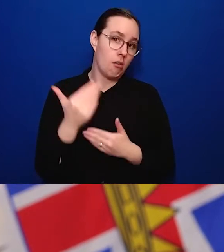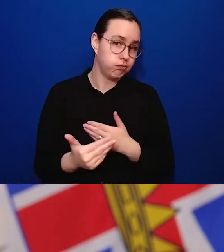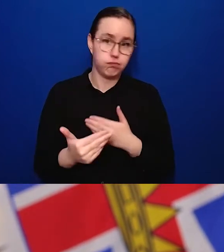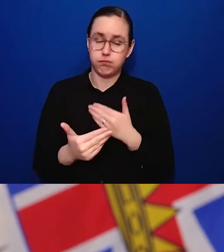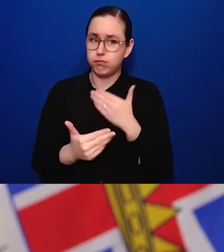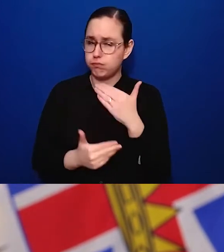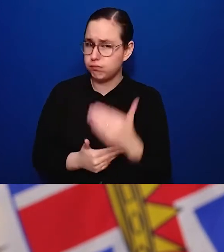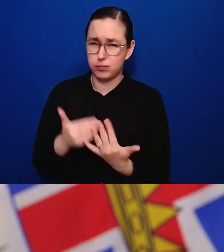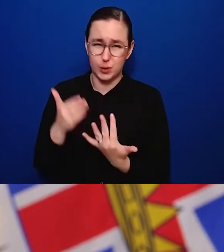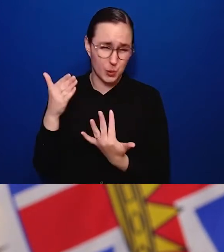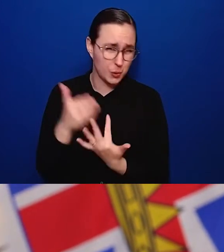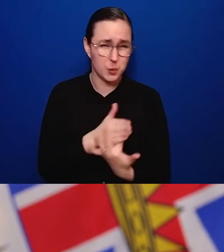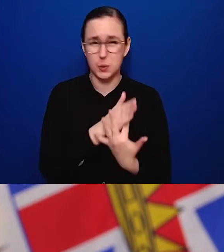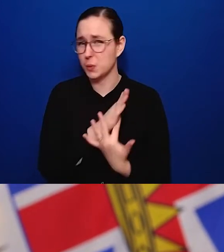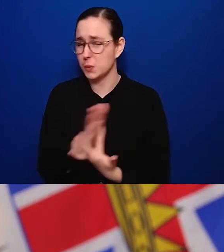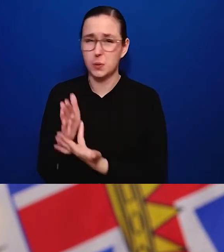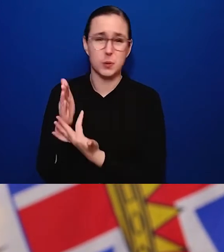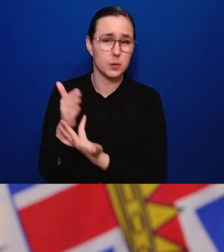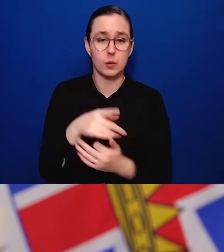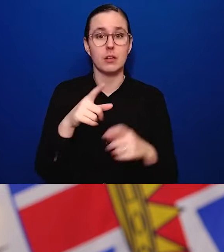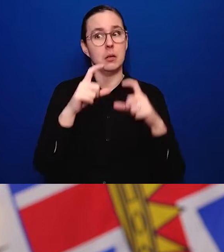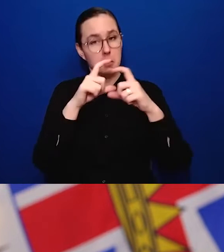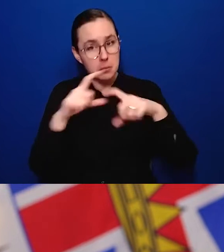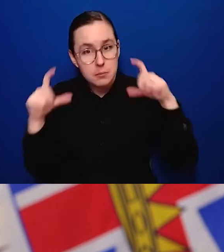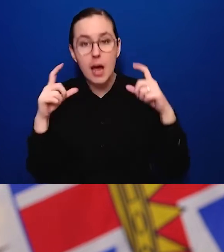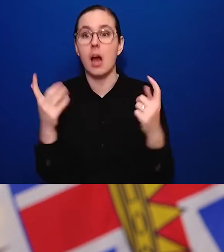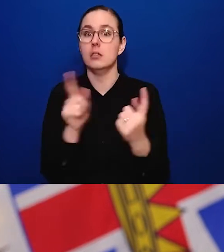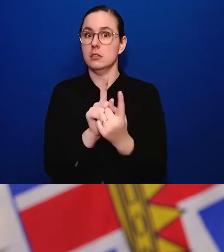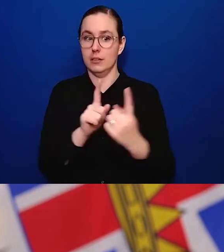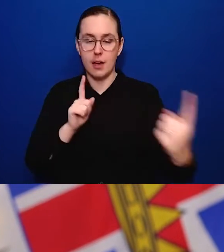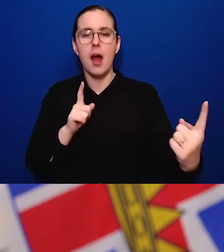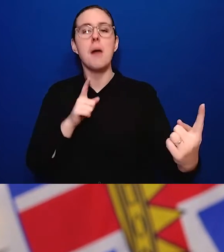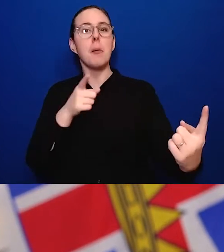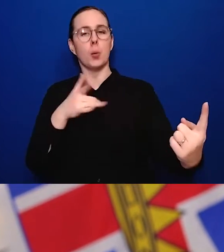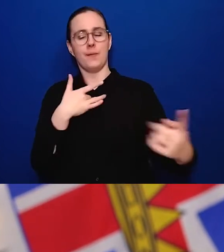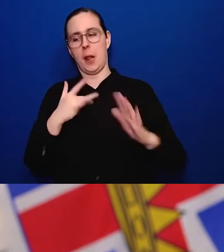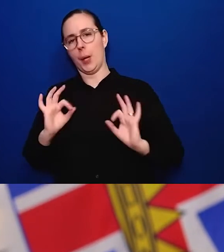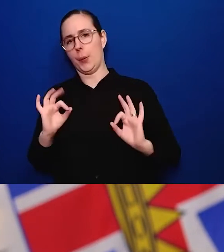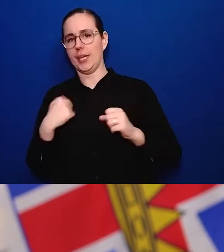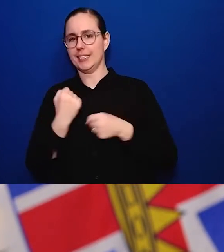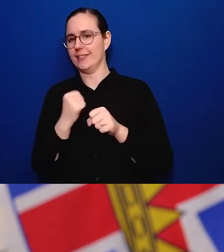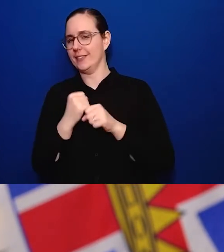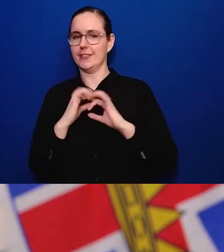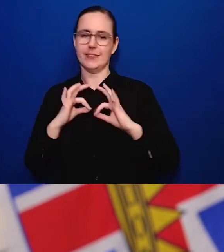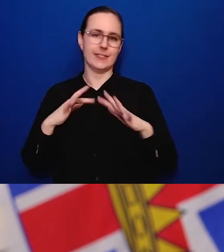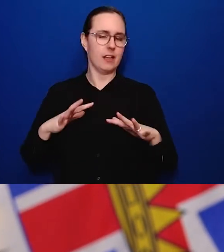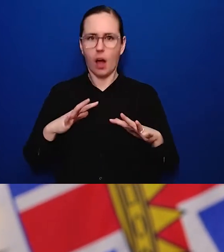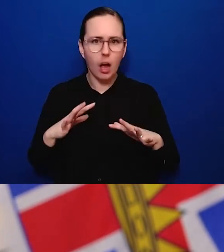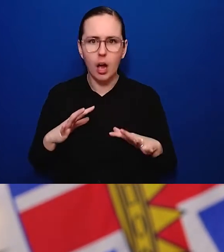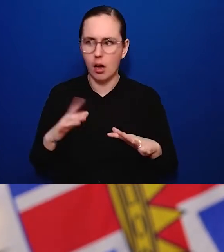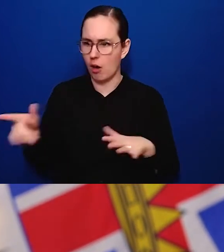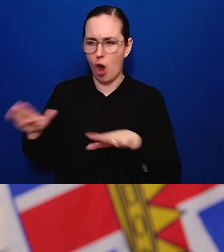it's important for everybody to move at our own pace. I want to assure you that I feel confident about what we are